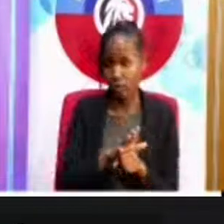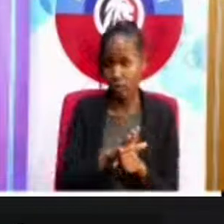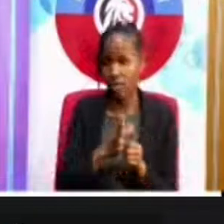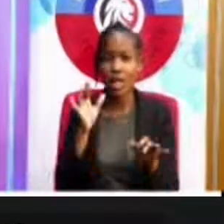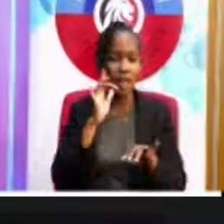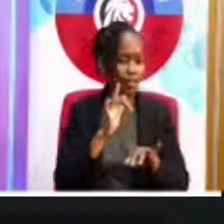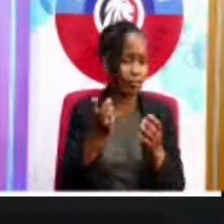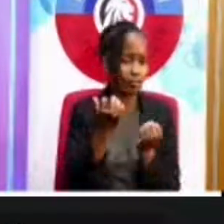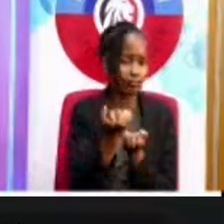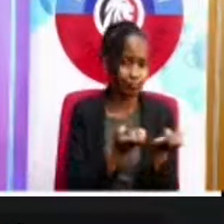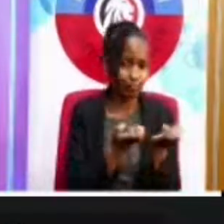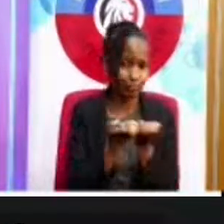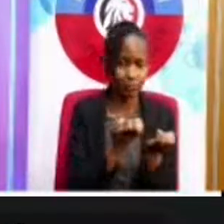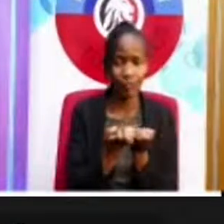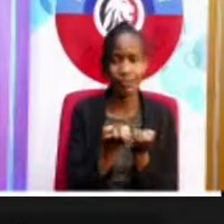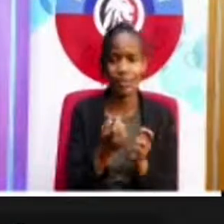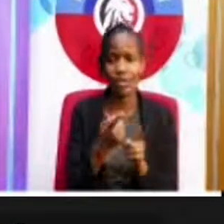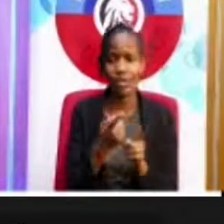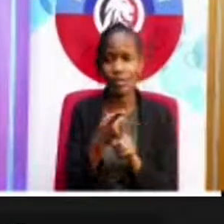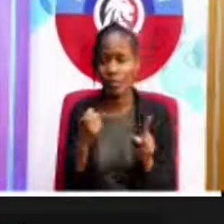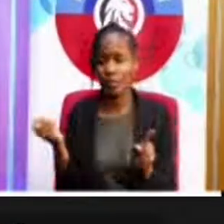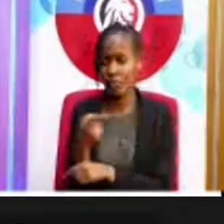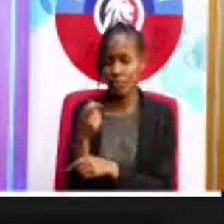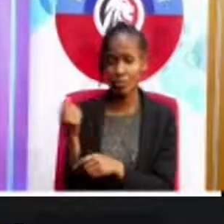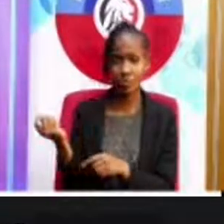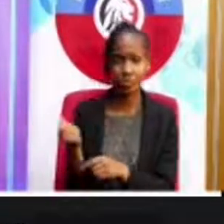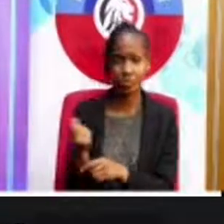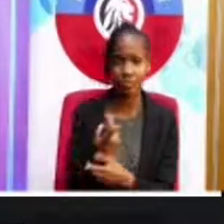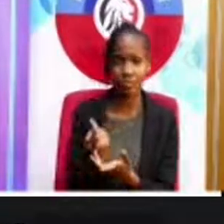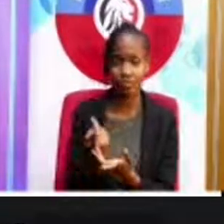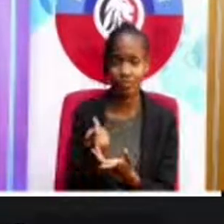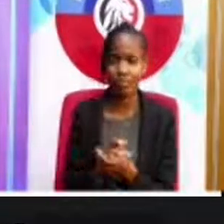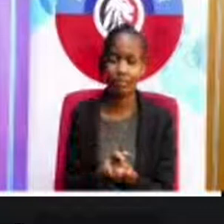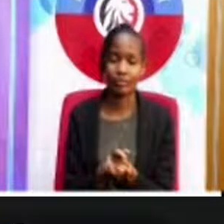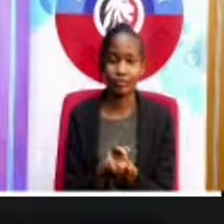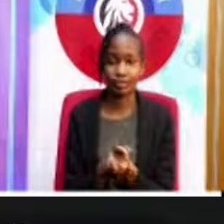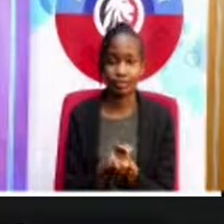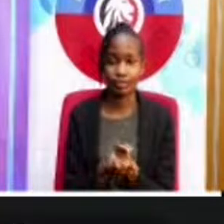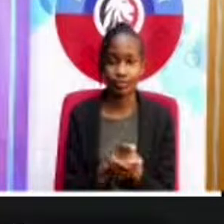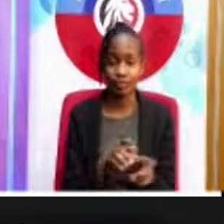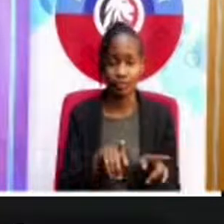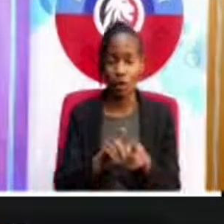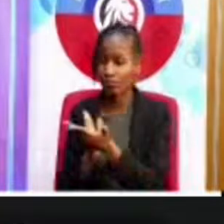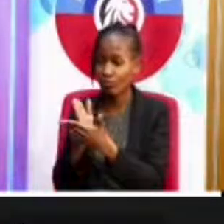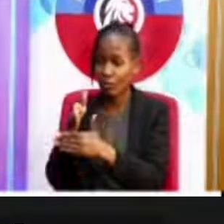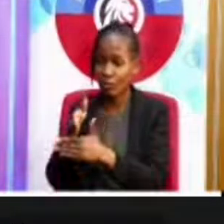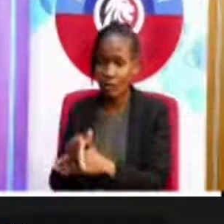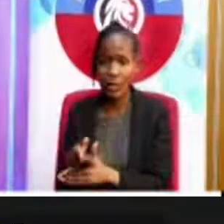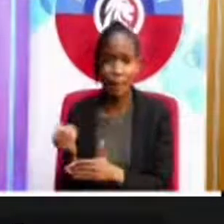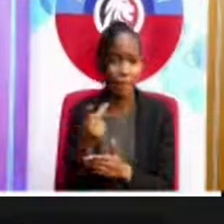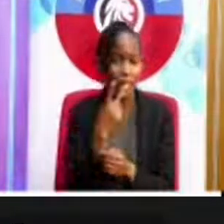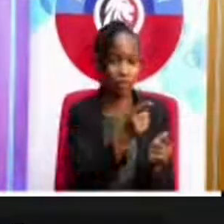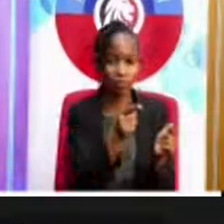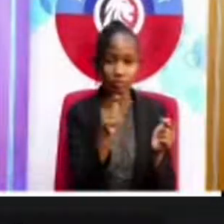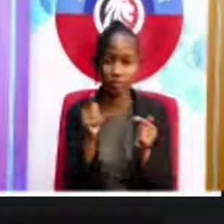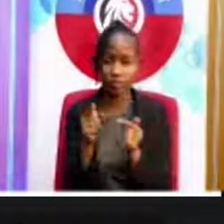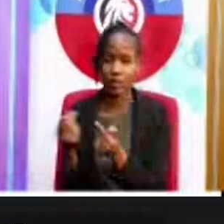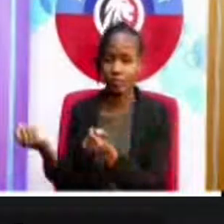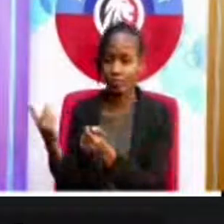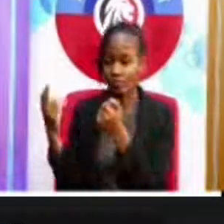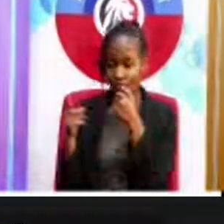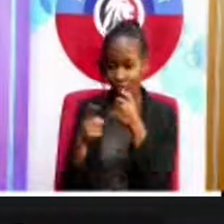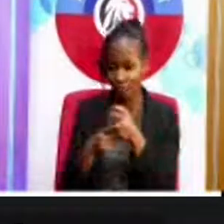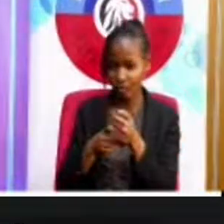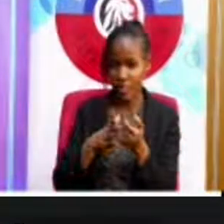from the month of February all through up to July. Our revenue collections